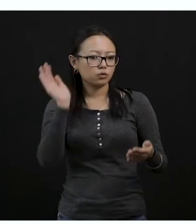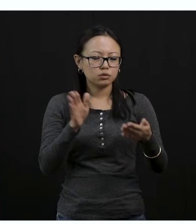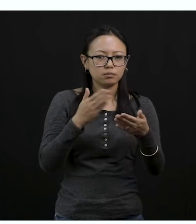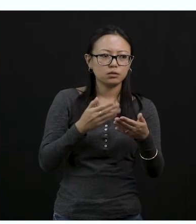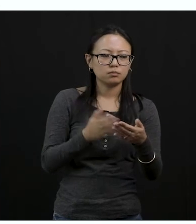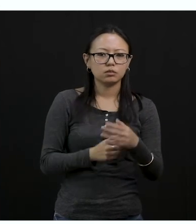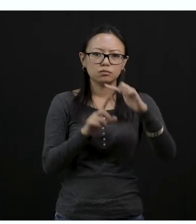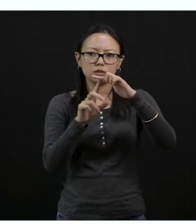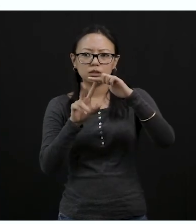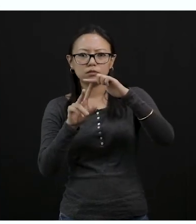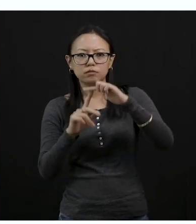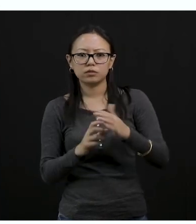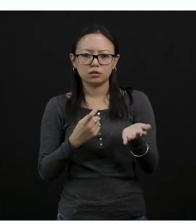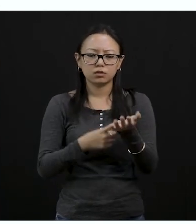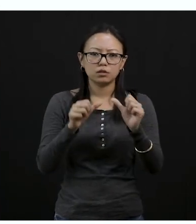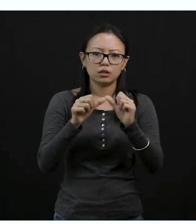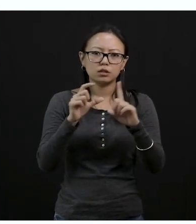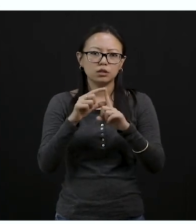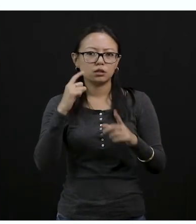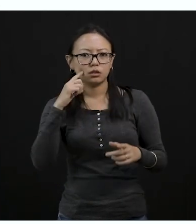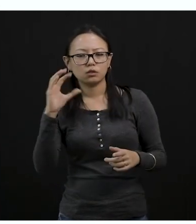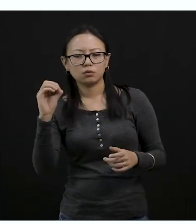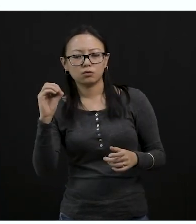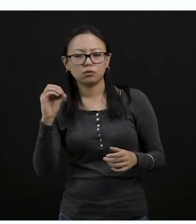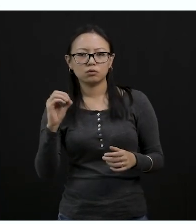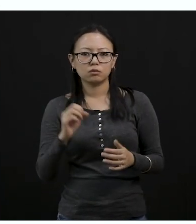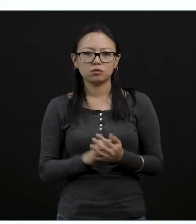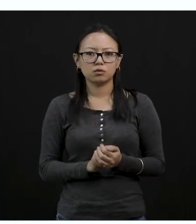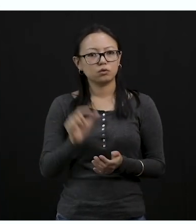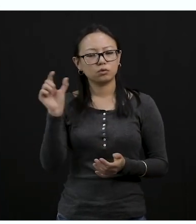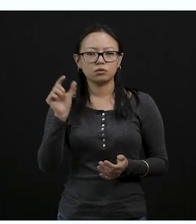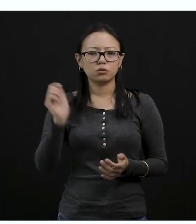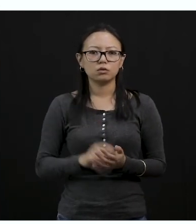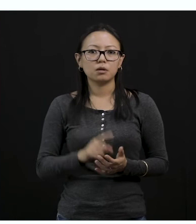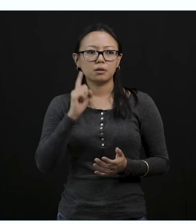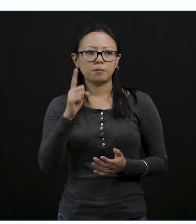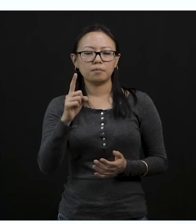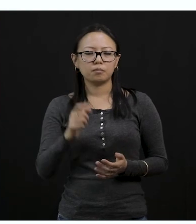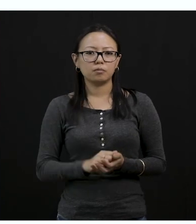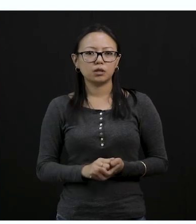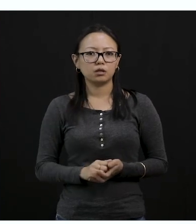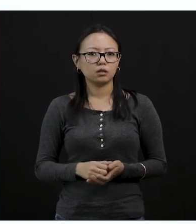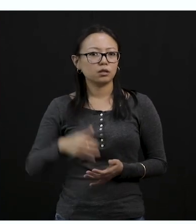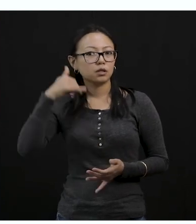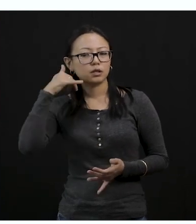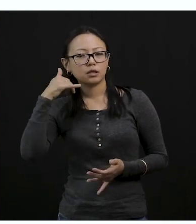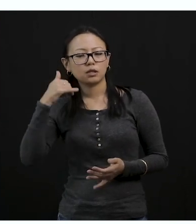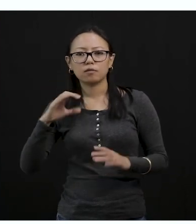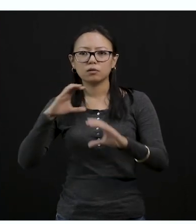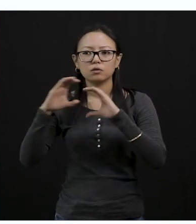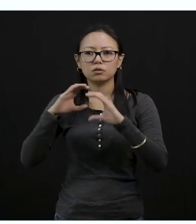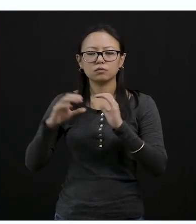but letters and telephone, we can reach out to only 1 to or few number of people, right? So that